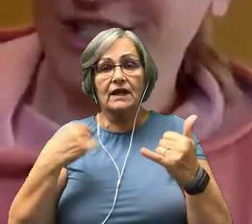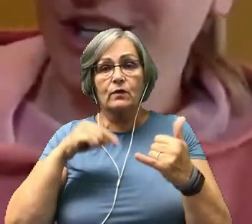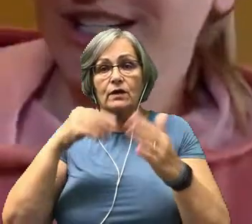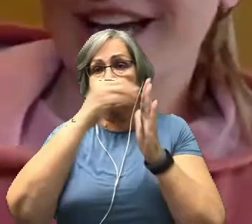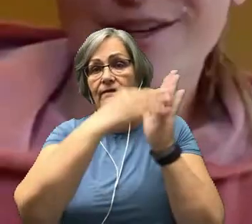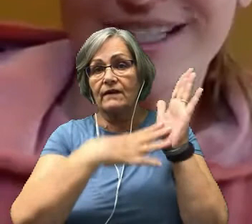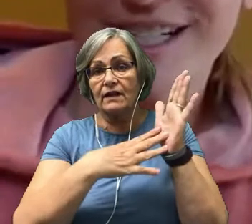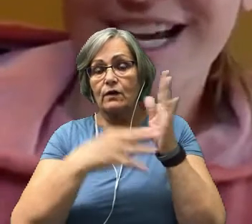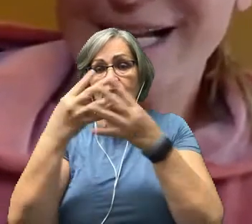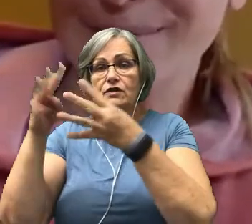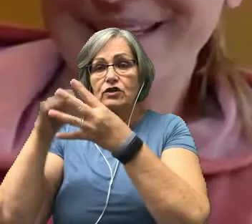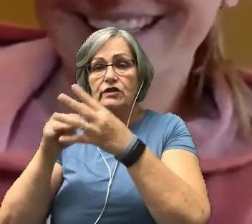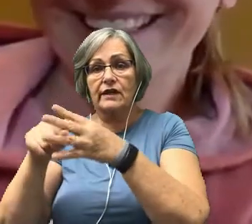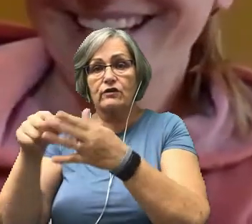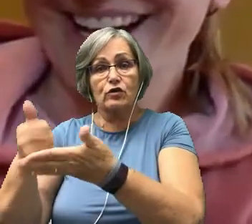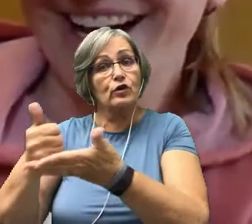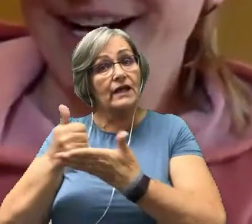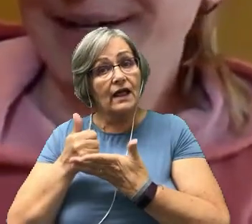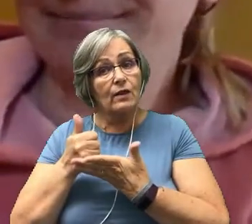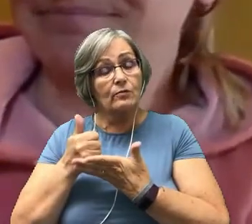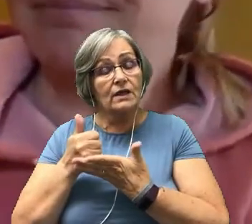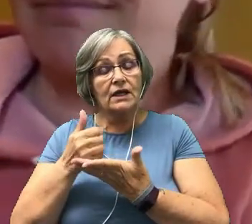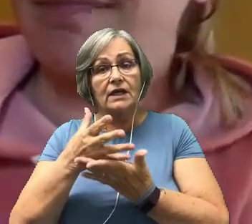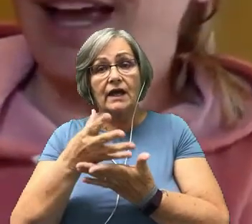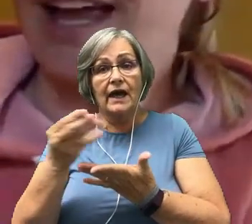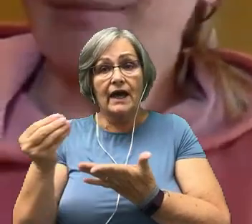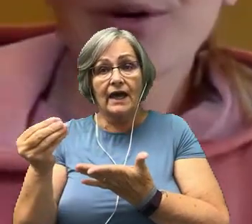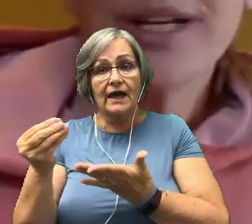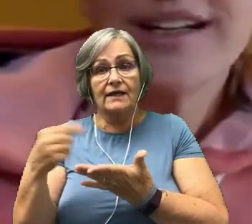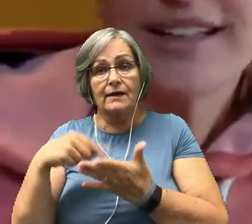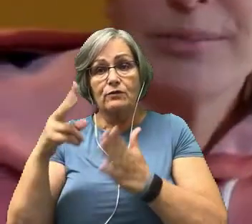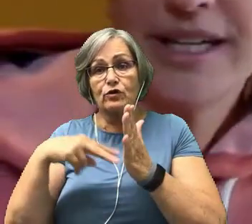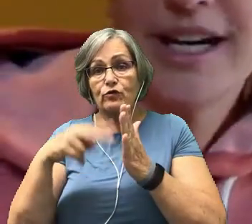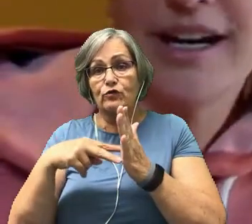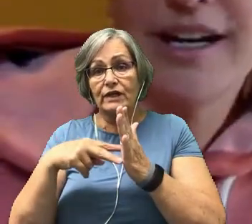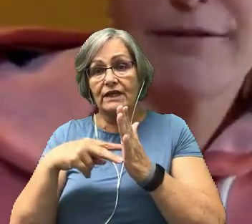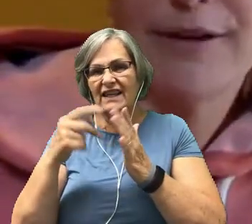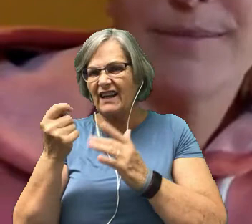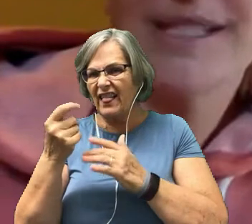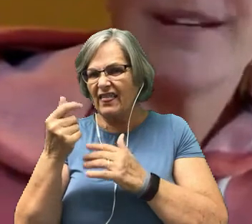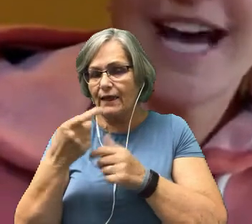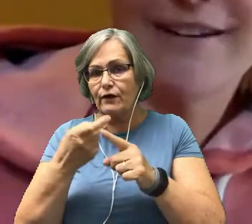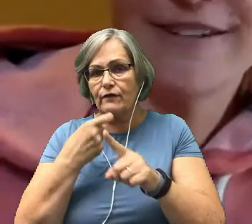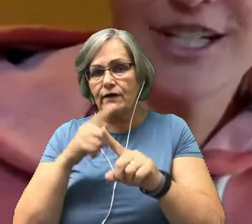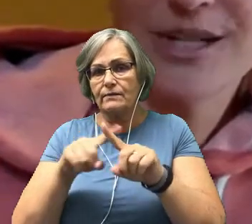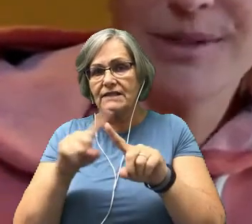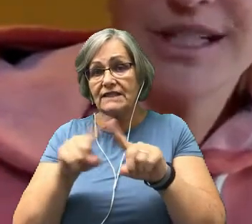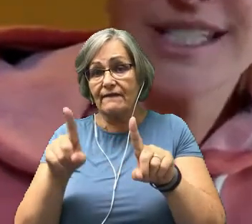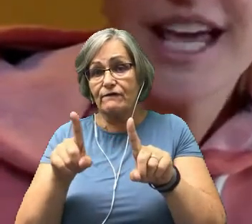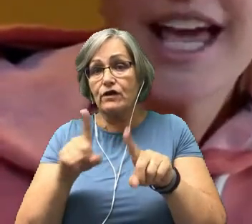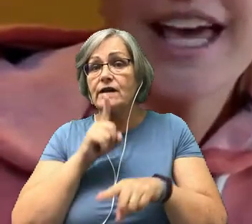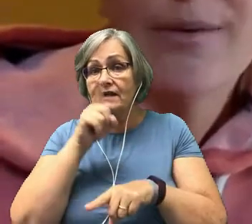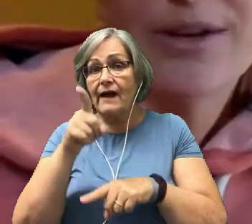this chart together. You guys are gonna help me, and I'm gonna read a little bit from some nonfiction